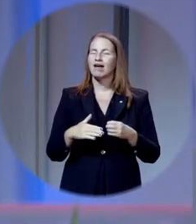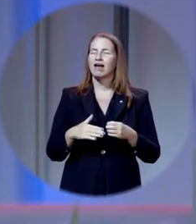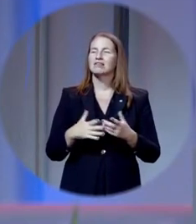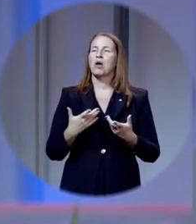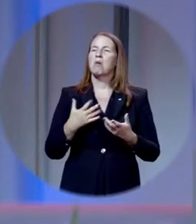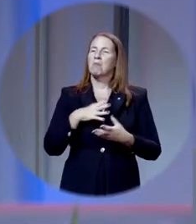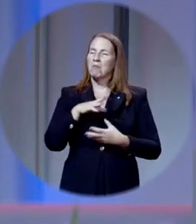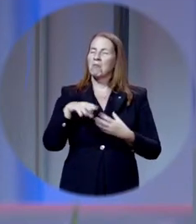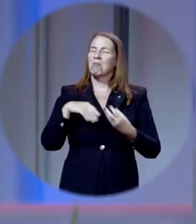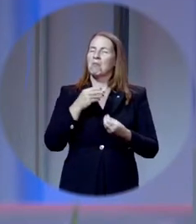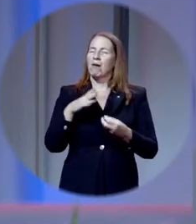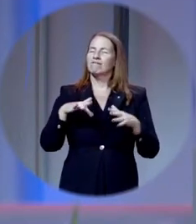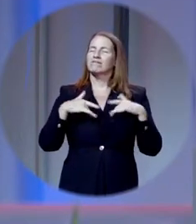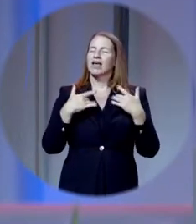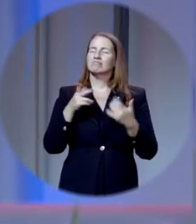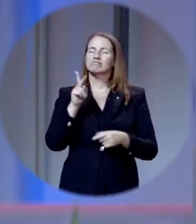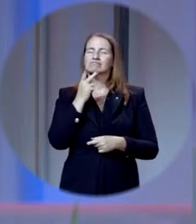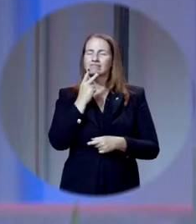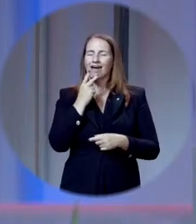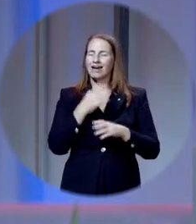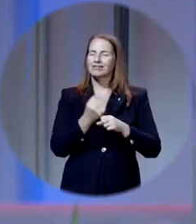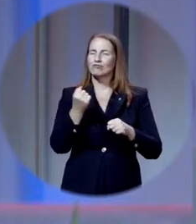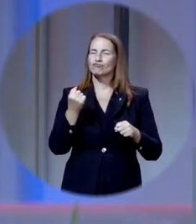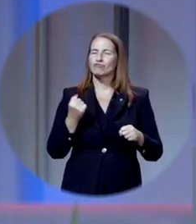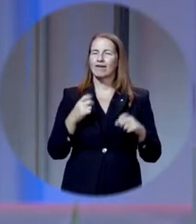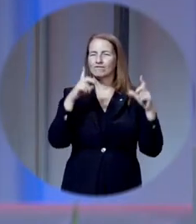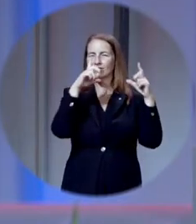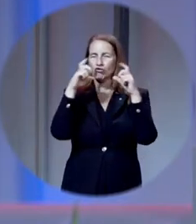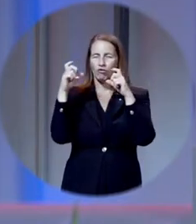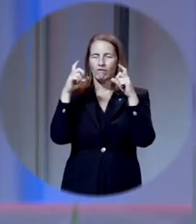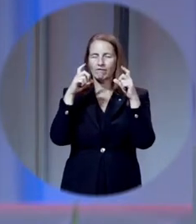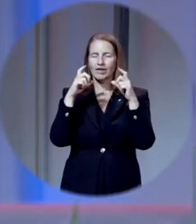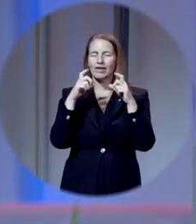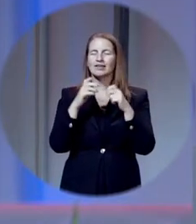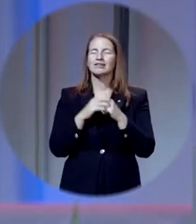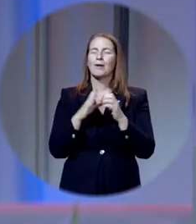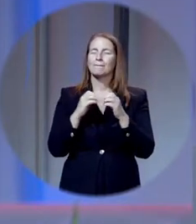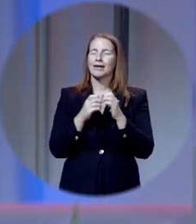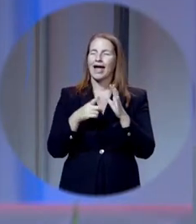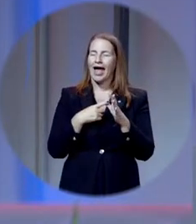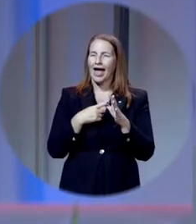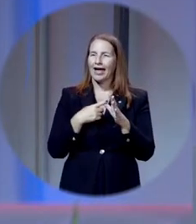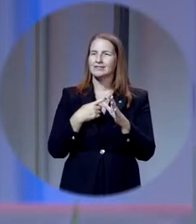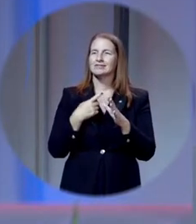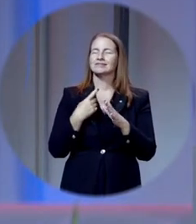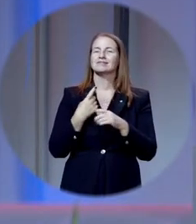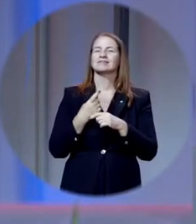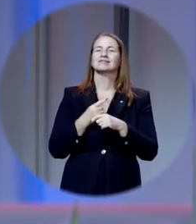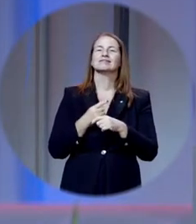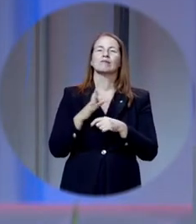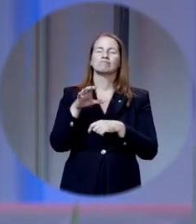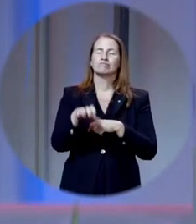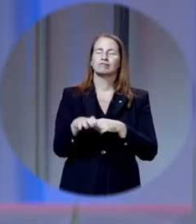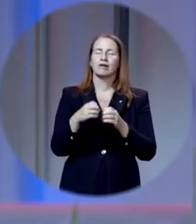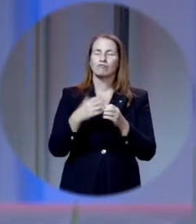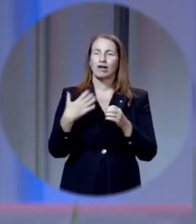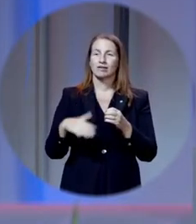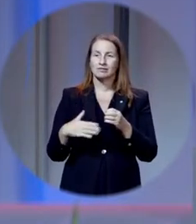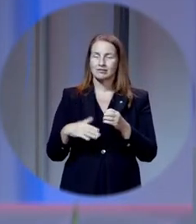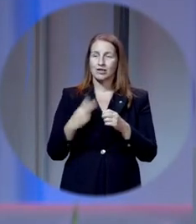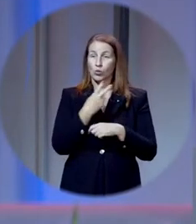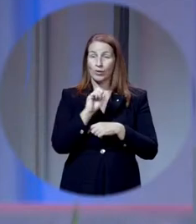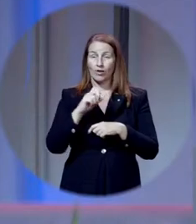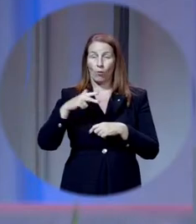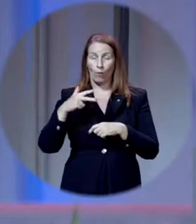here with us at our city campus. In 2008, she was invited to run the Brighton Photo Fringe, then,